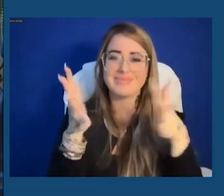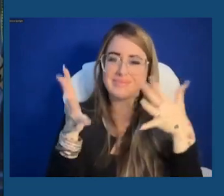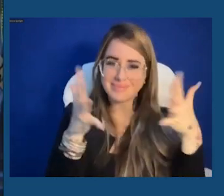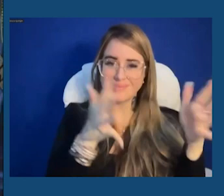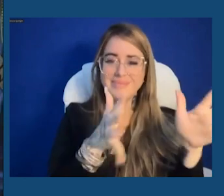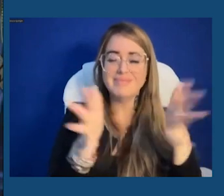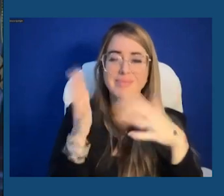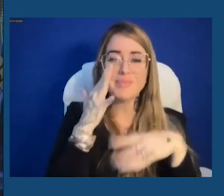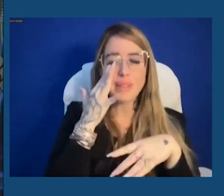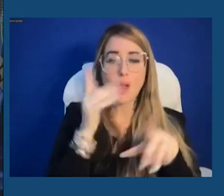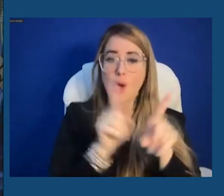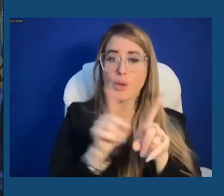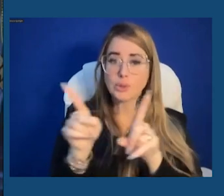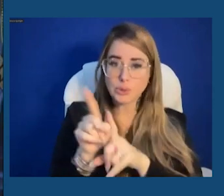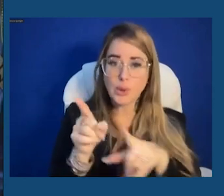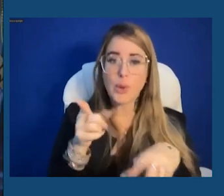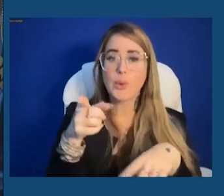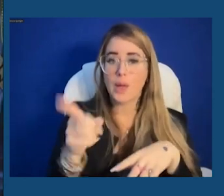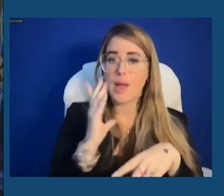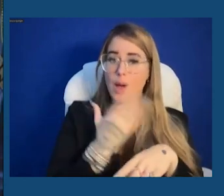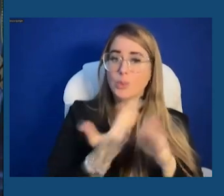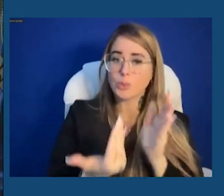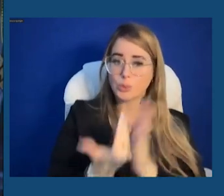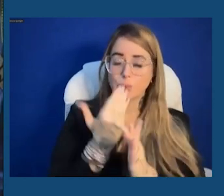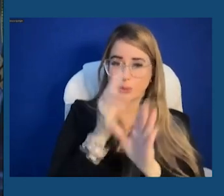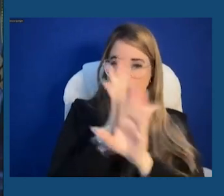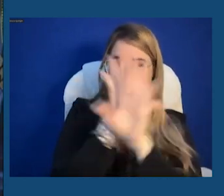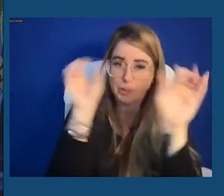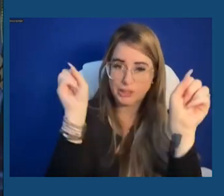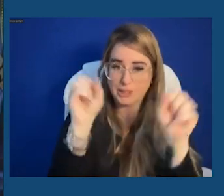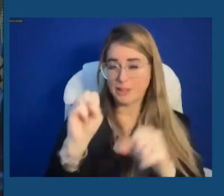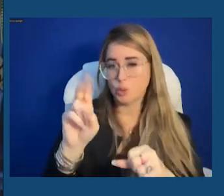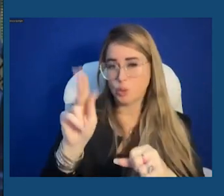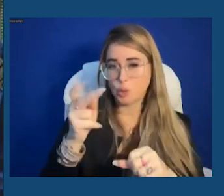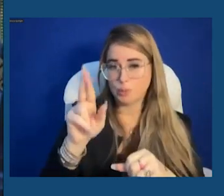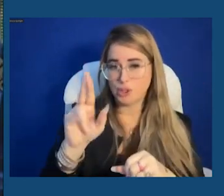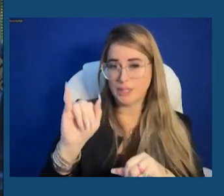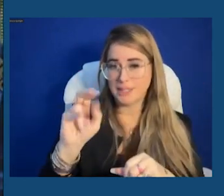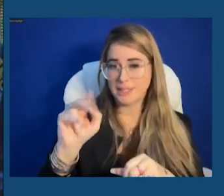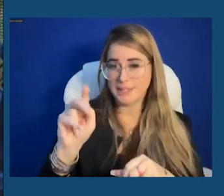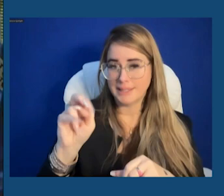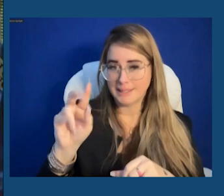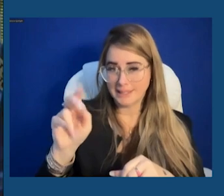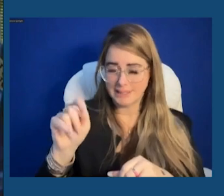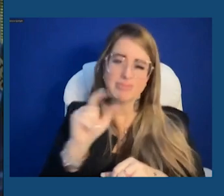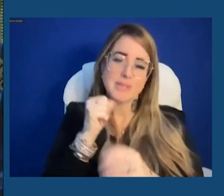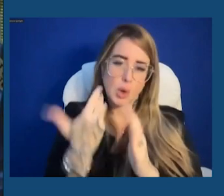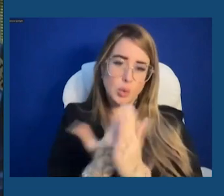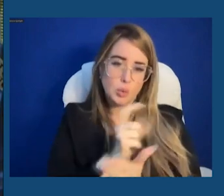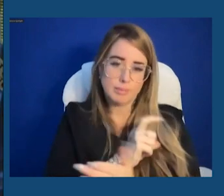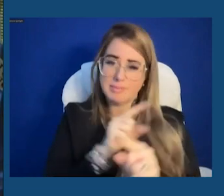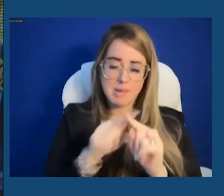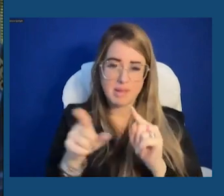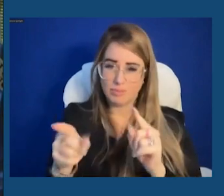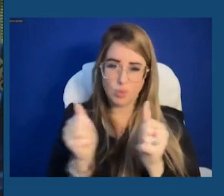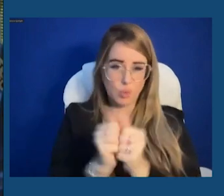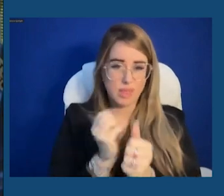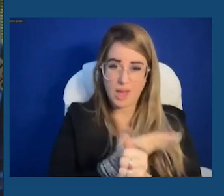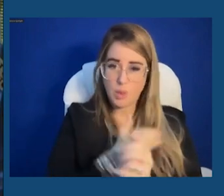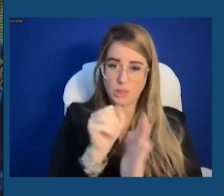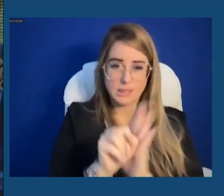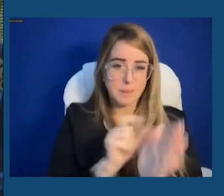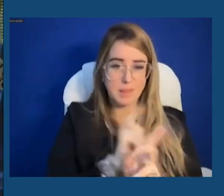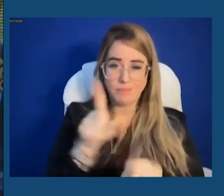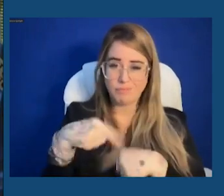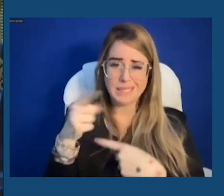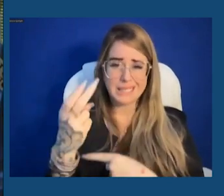Also joined by our new superintendent, but not new to the state police, Stephen James has been a lifer with our state police. He knows all the